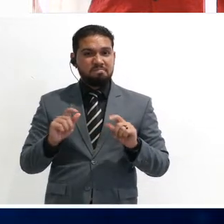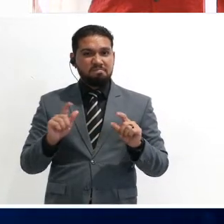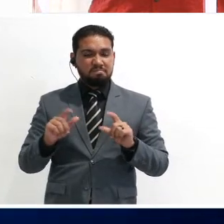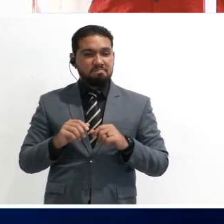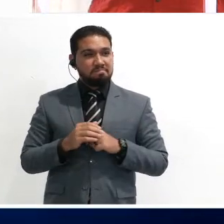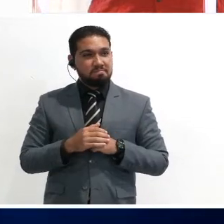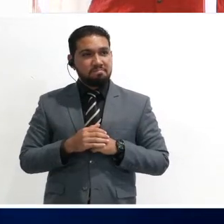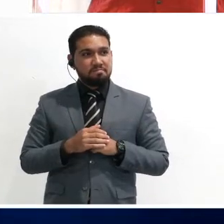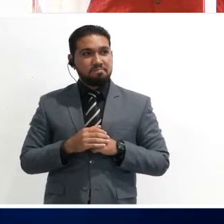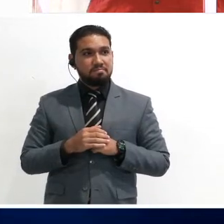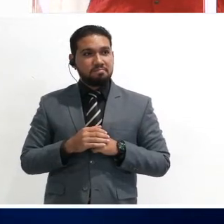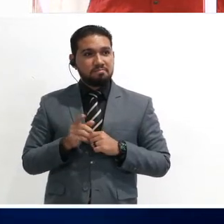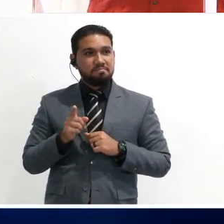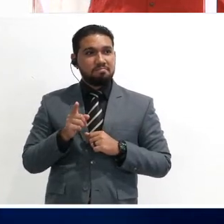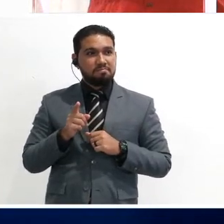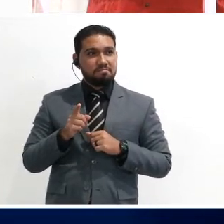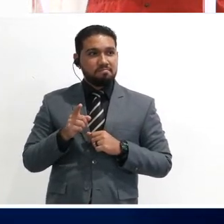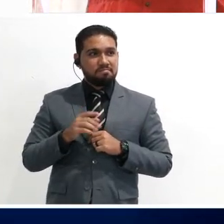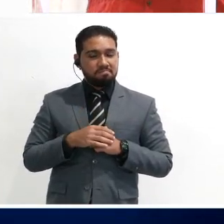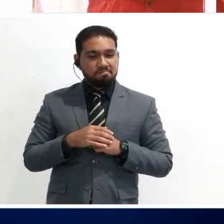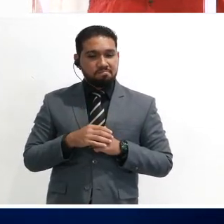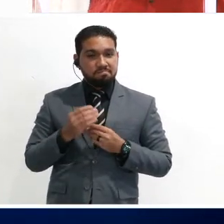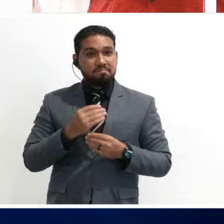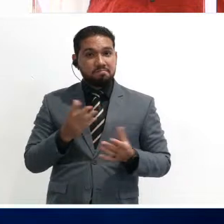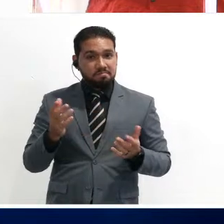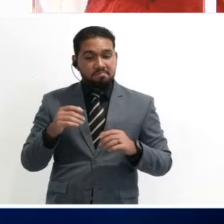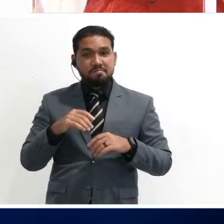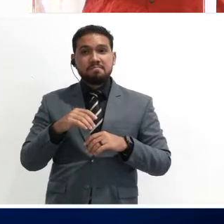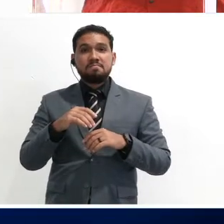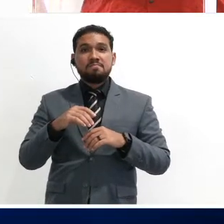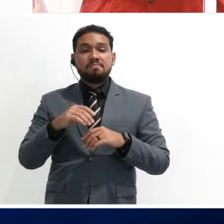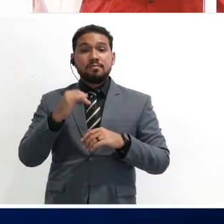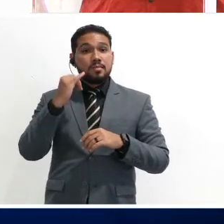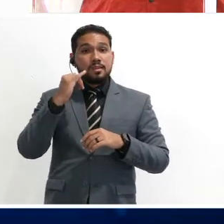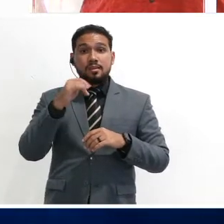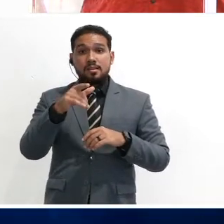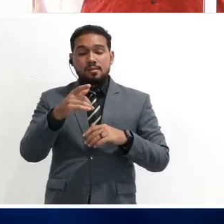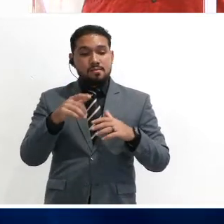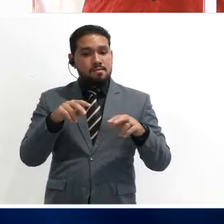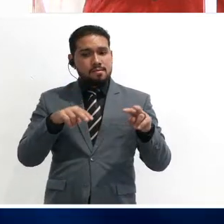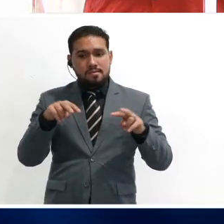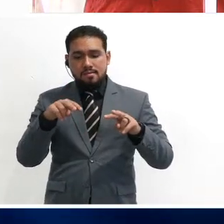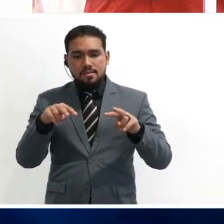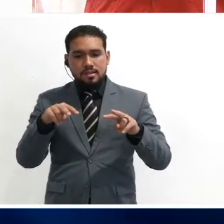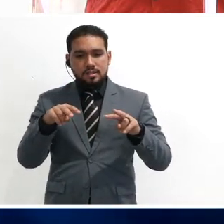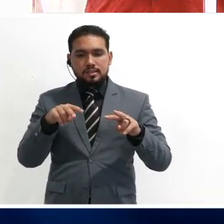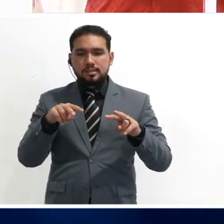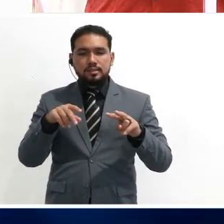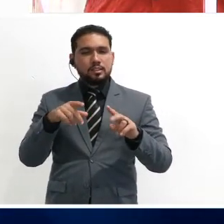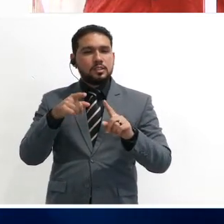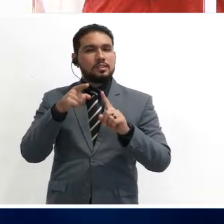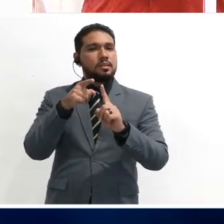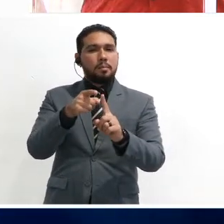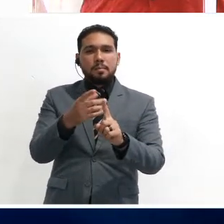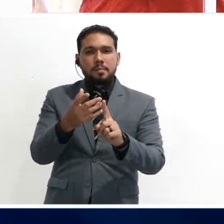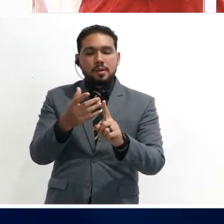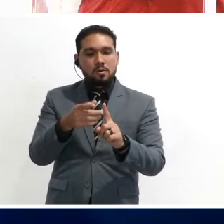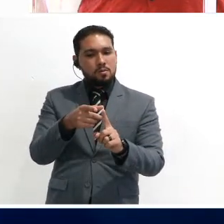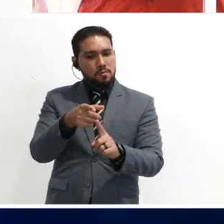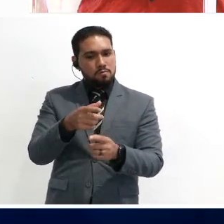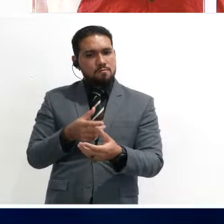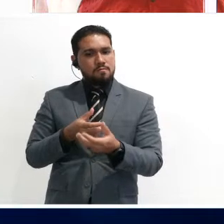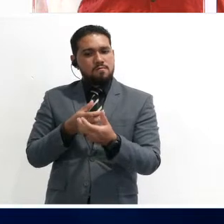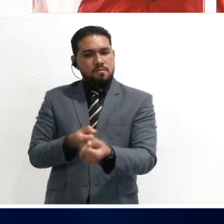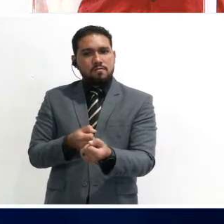So it's always critical to consider reliability. So reliability is essentially, is that part you've designed